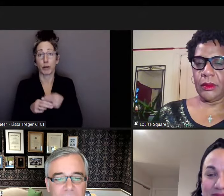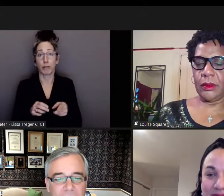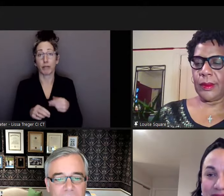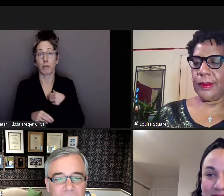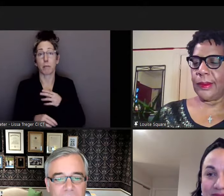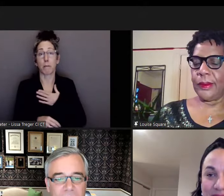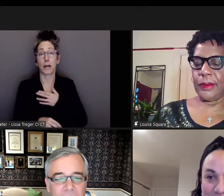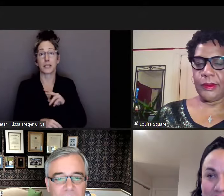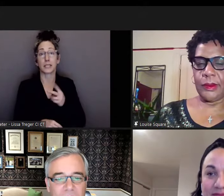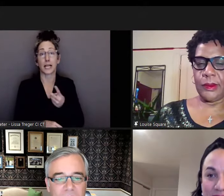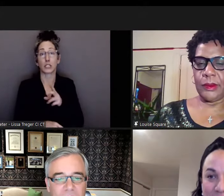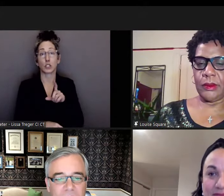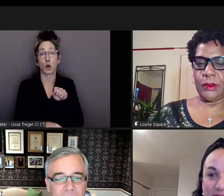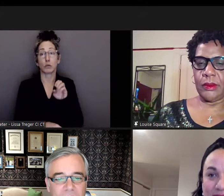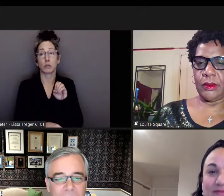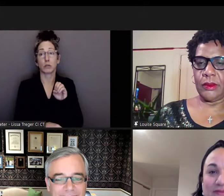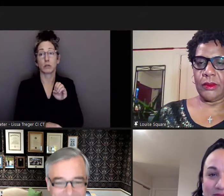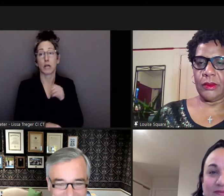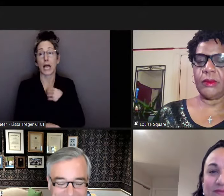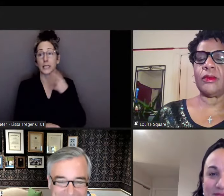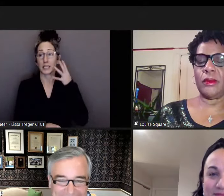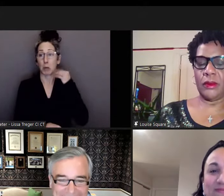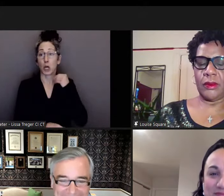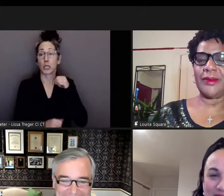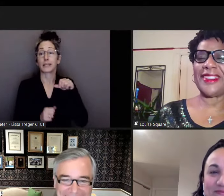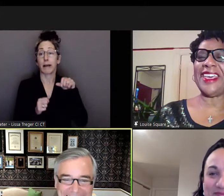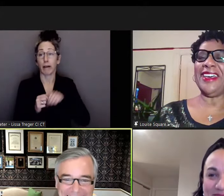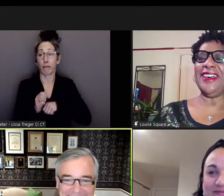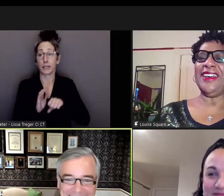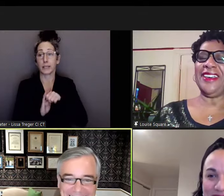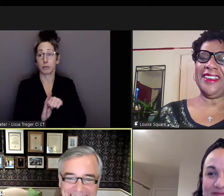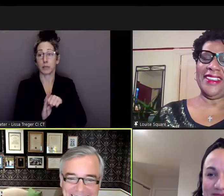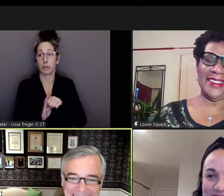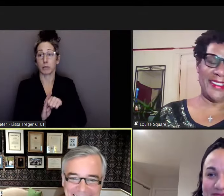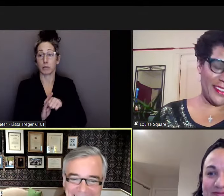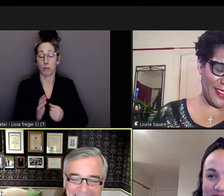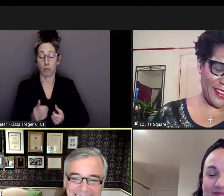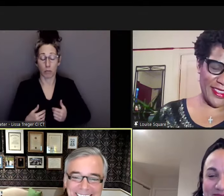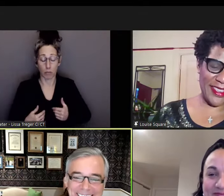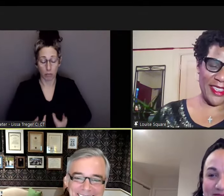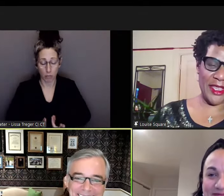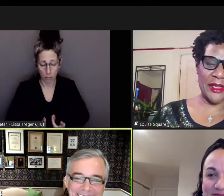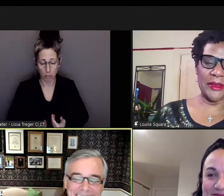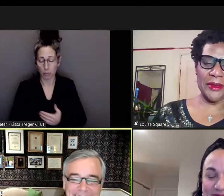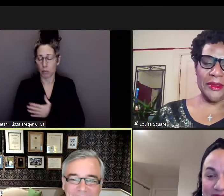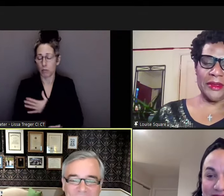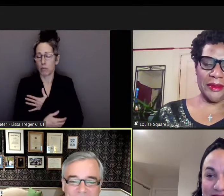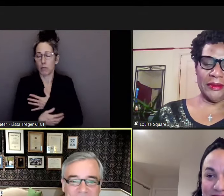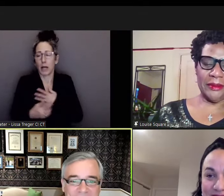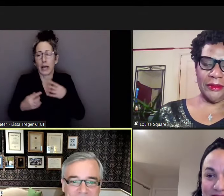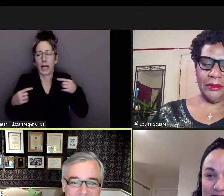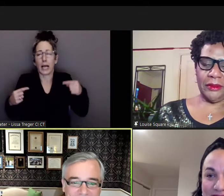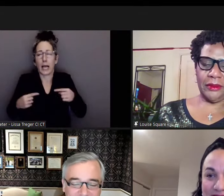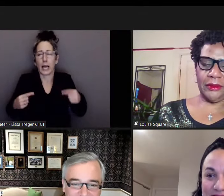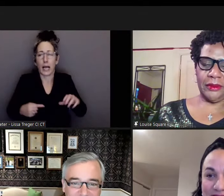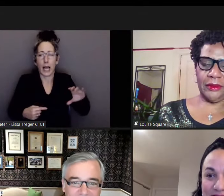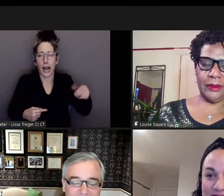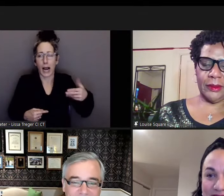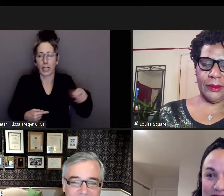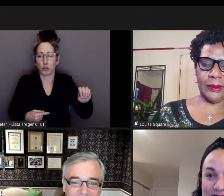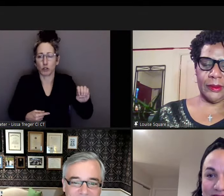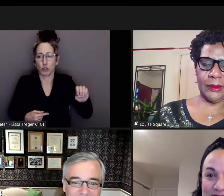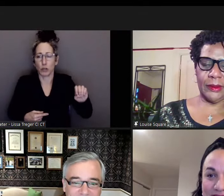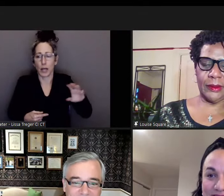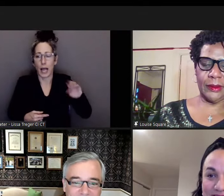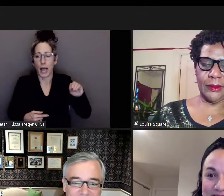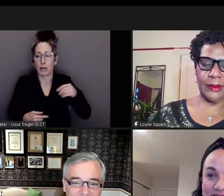I probably experienced every symptom in Dr. Heiler's slide. I had the body aches, I had the chills, and I don't call into